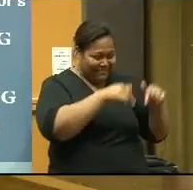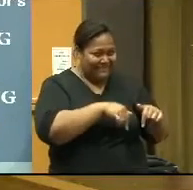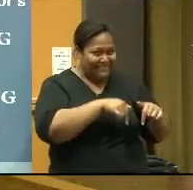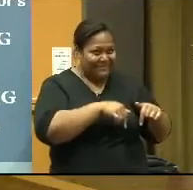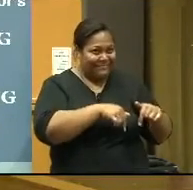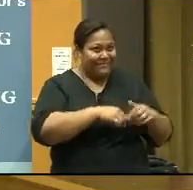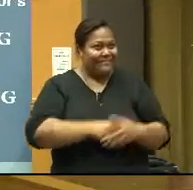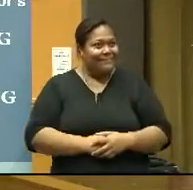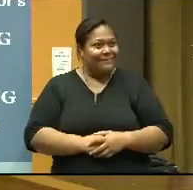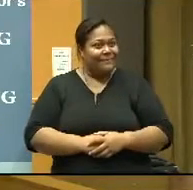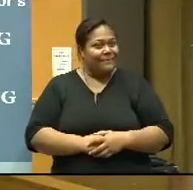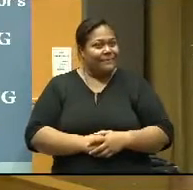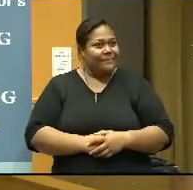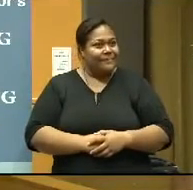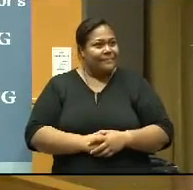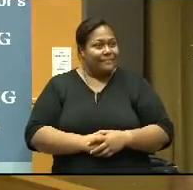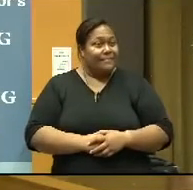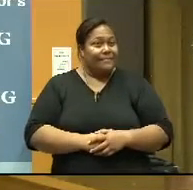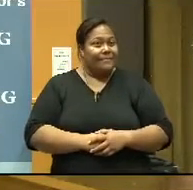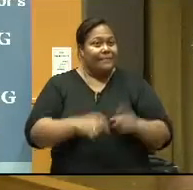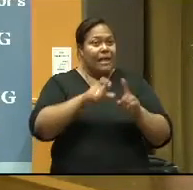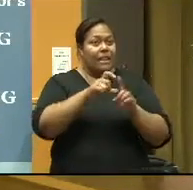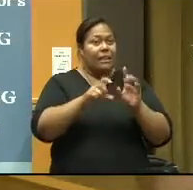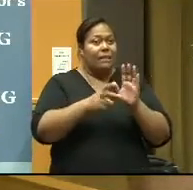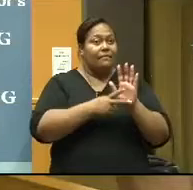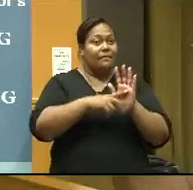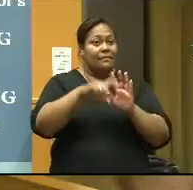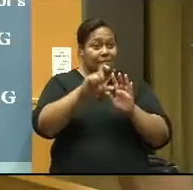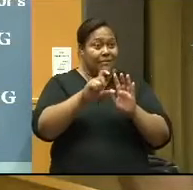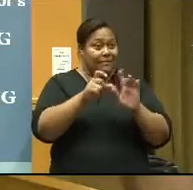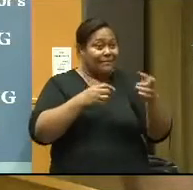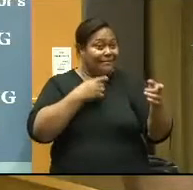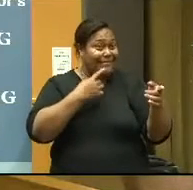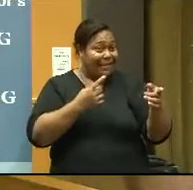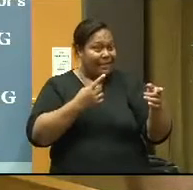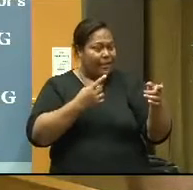course, as DVC has explained, you're addressing